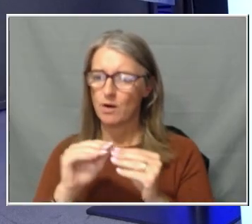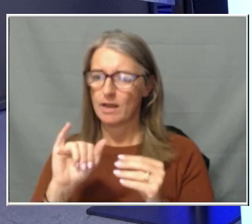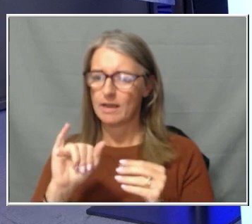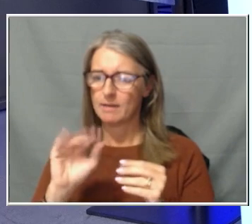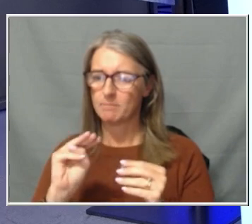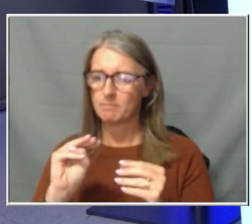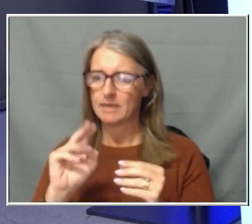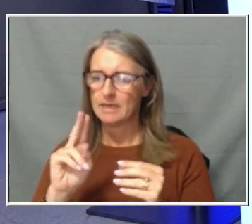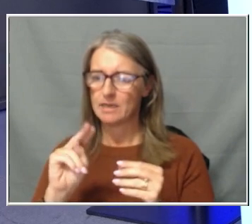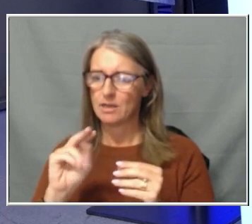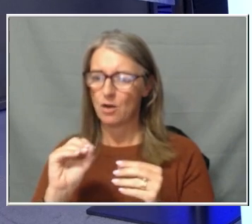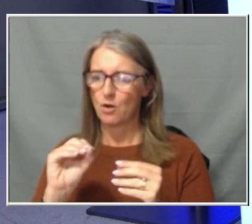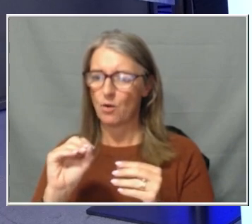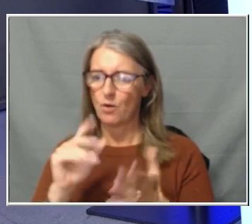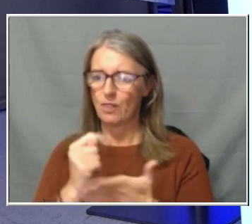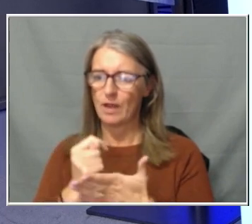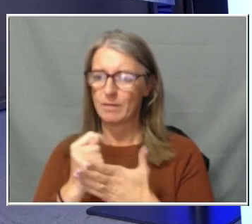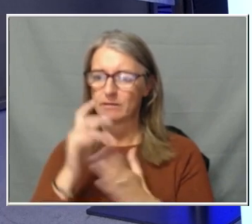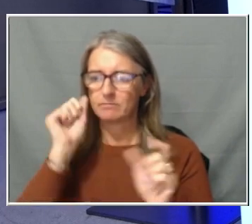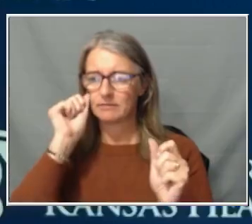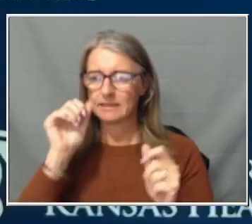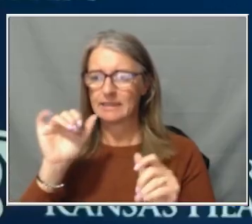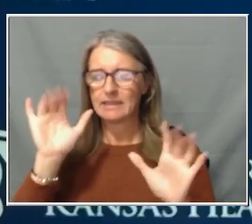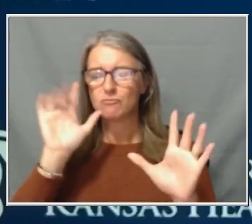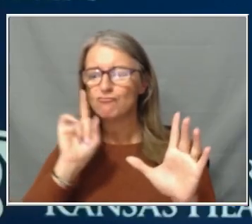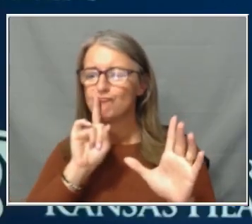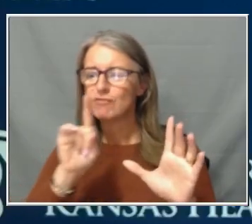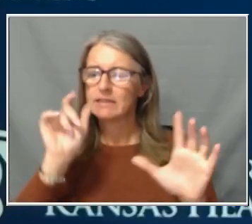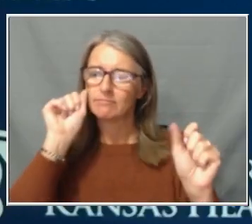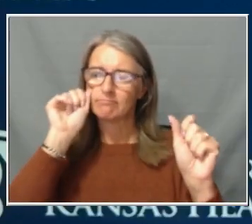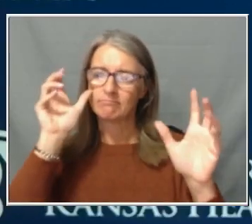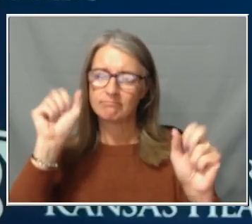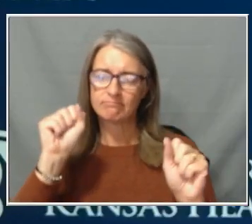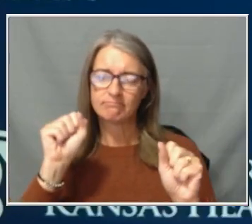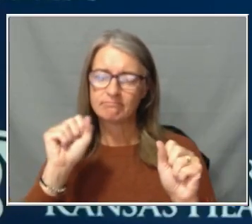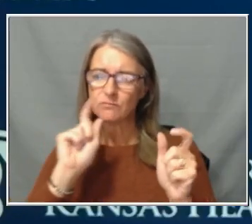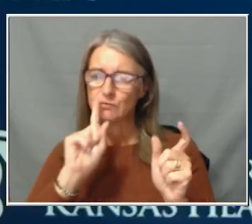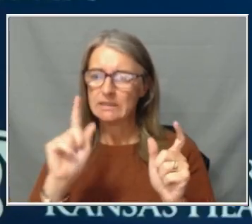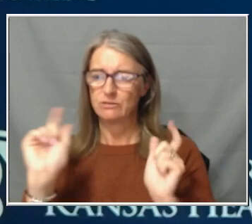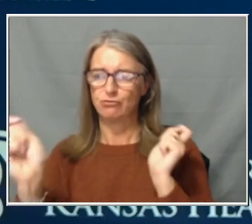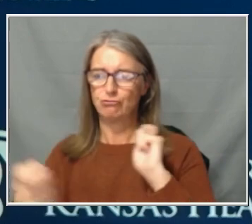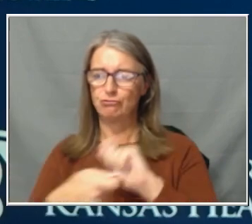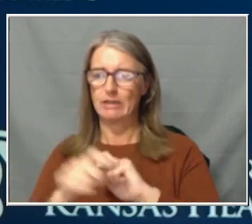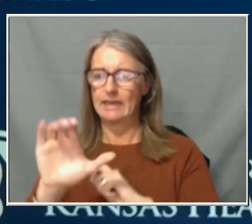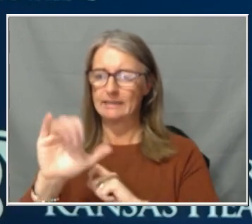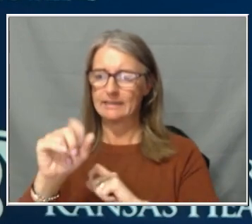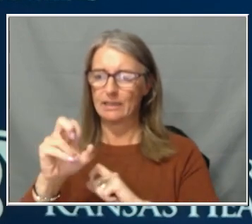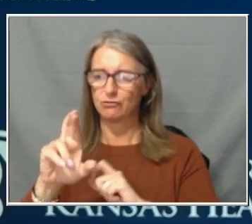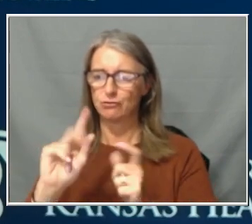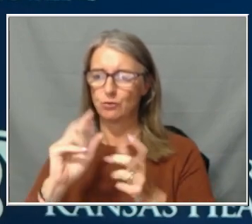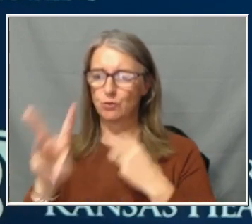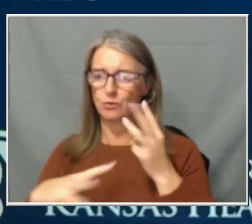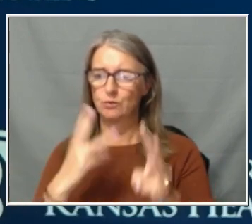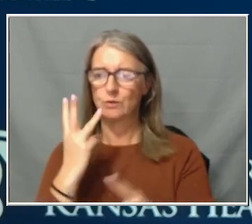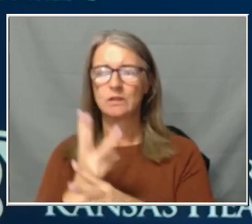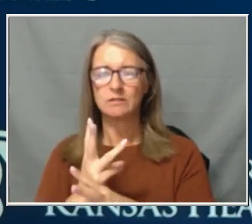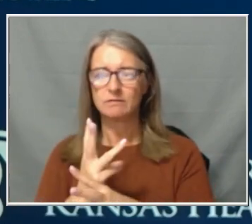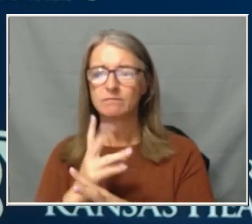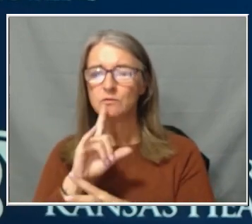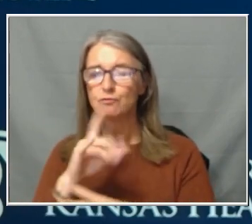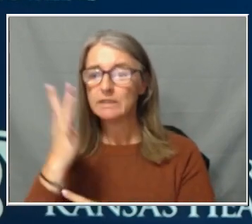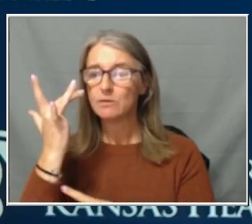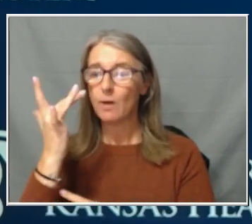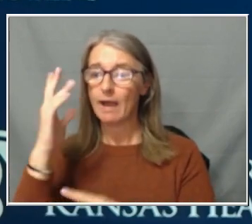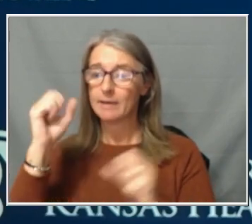option. Amazing. I mean, immunotherapy has actually turned the cancer world inside out. And the thing that's so amazing about it